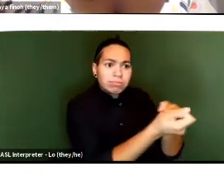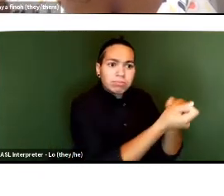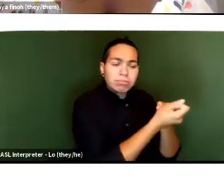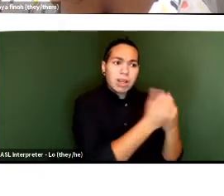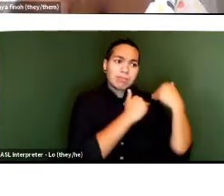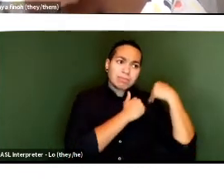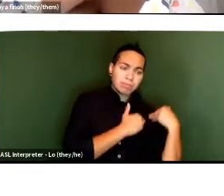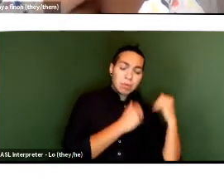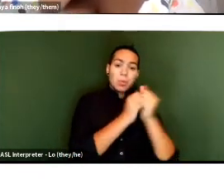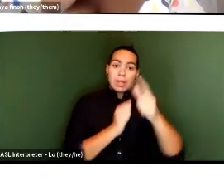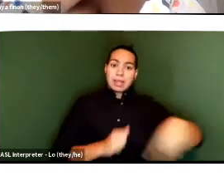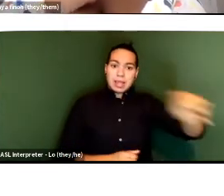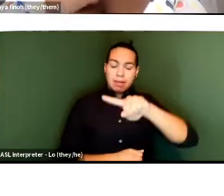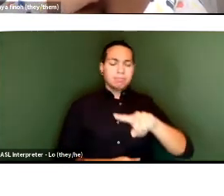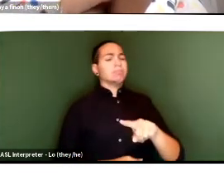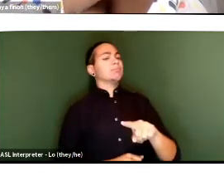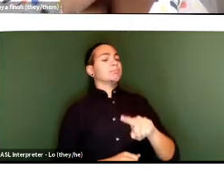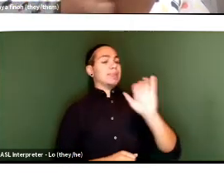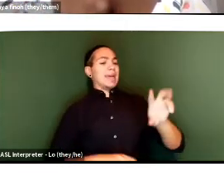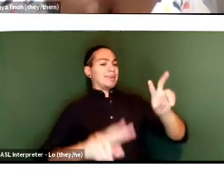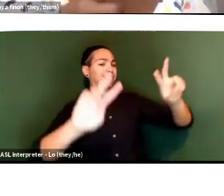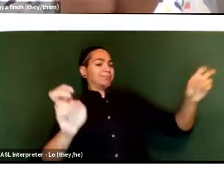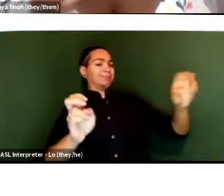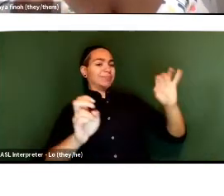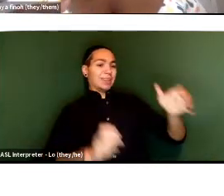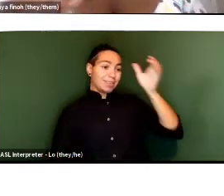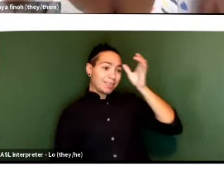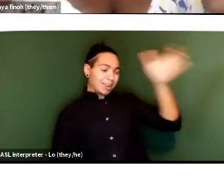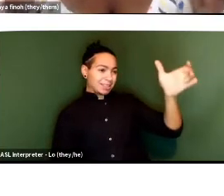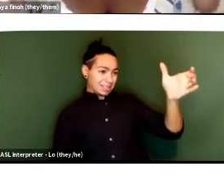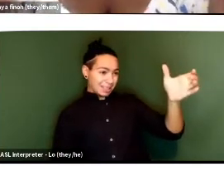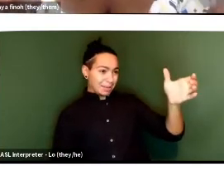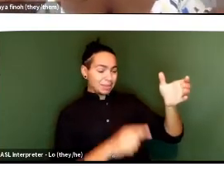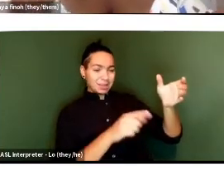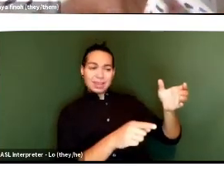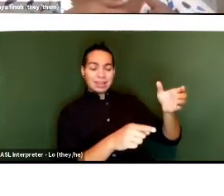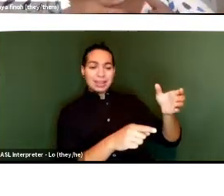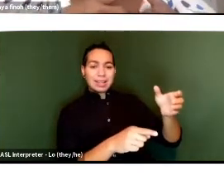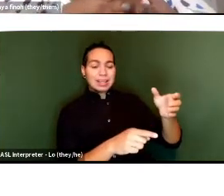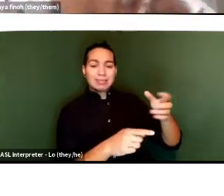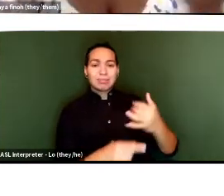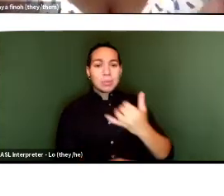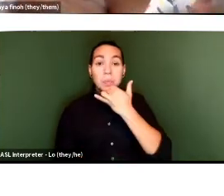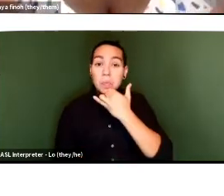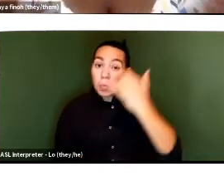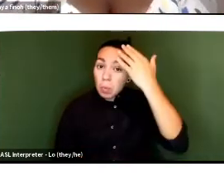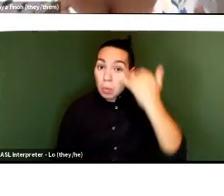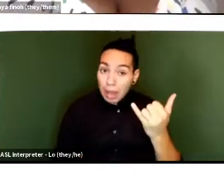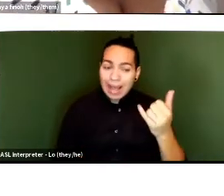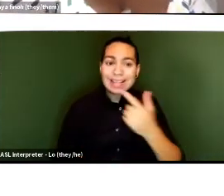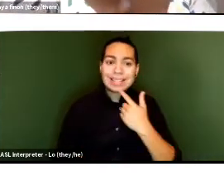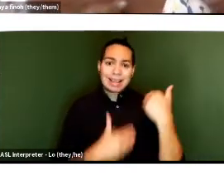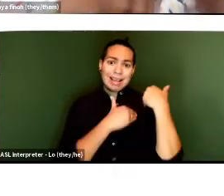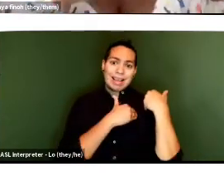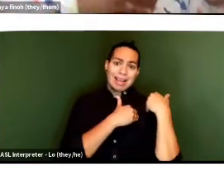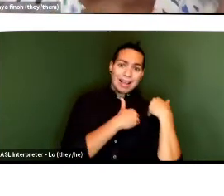with this framing is that the solidarity is based on the fact that Black people bore a burden. When we know the burden that